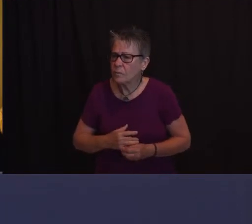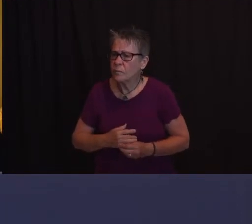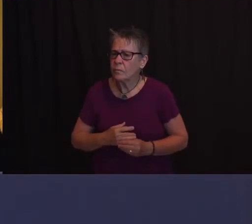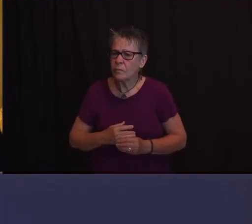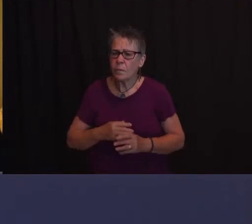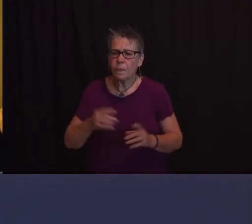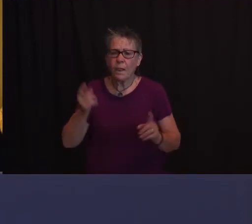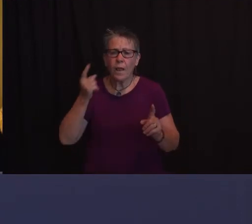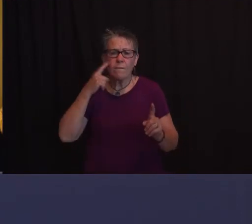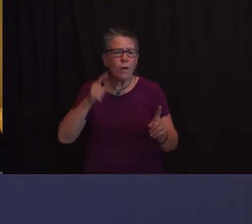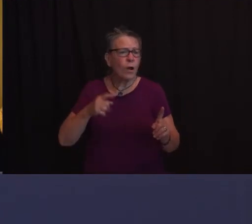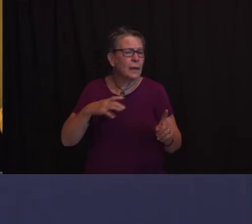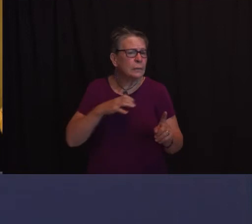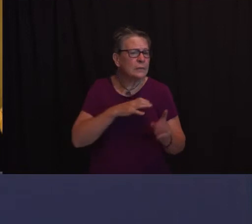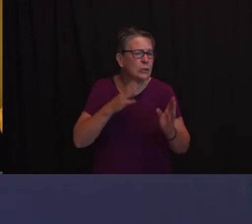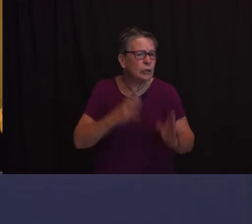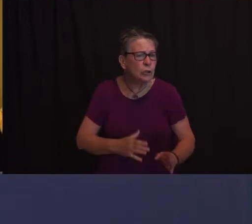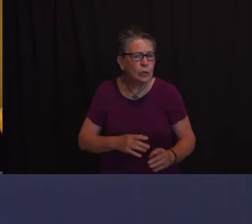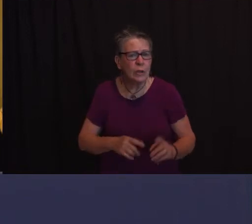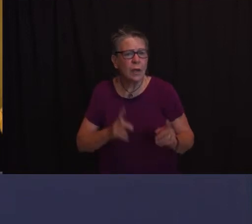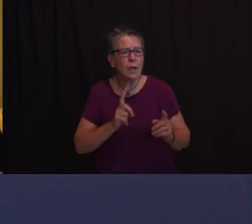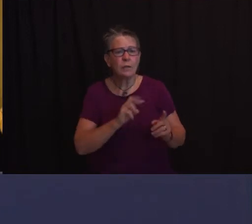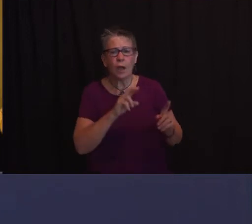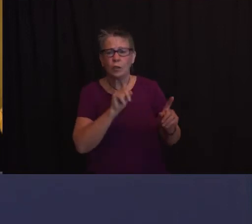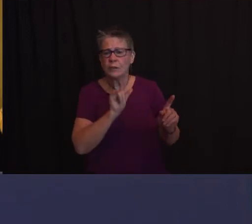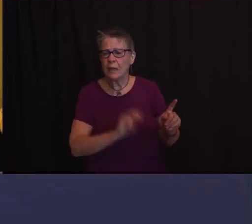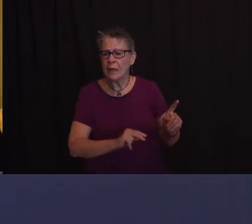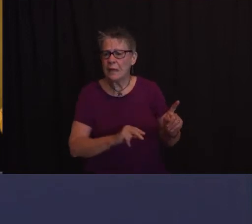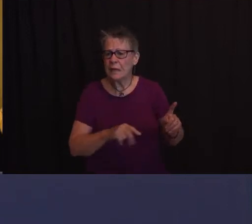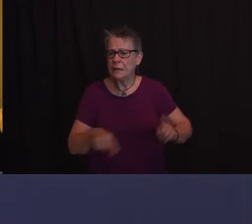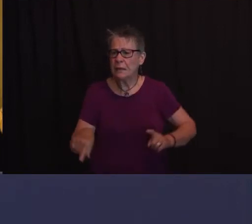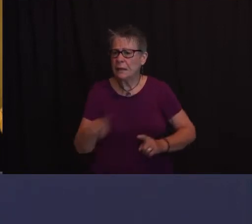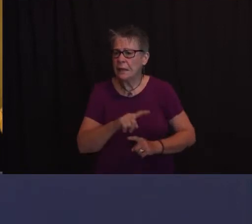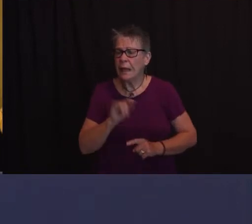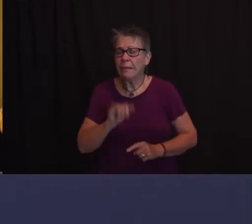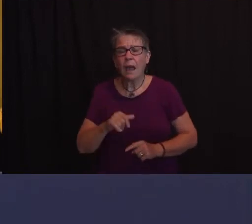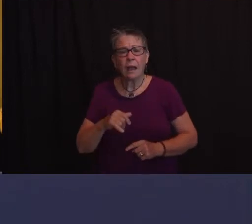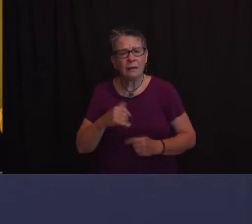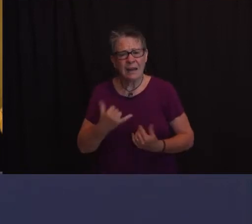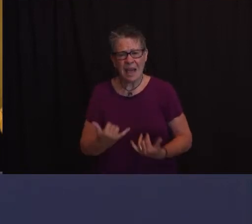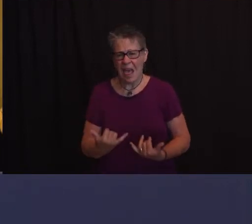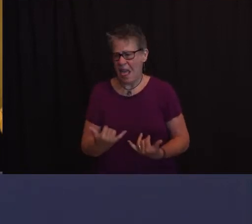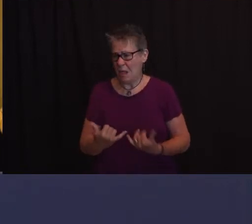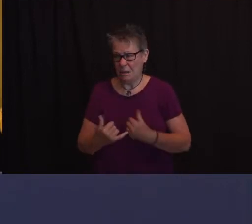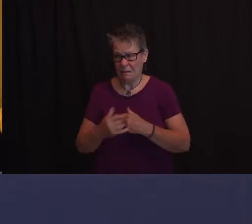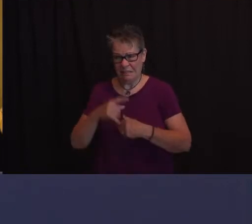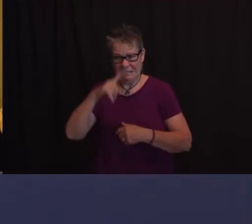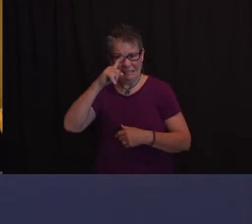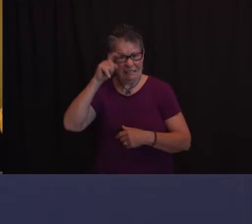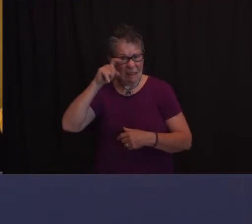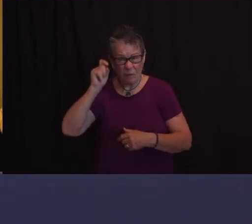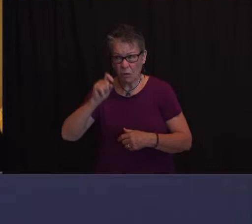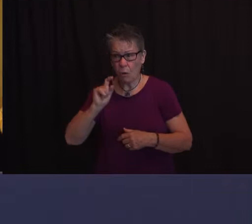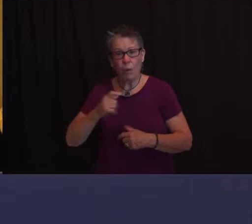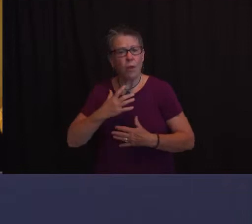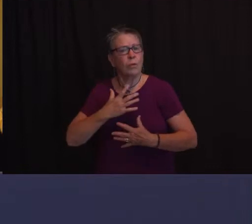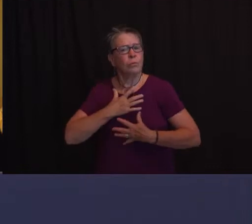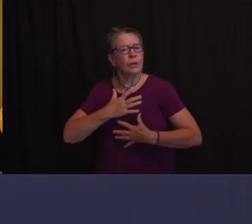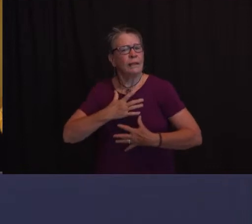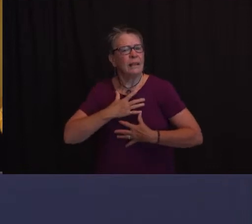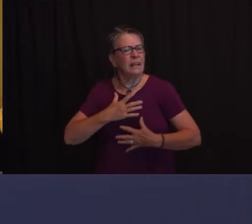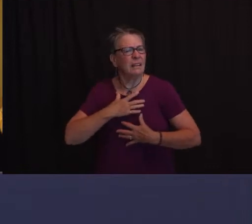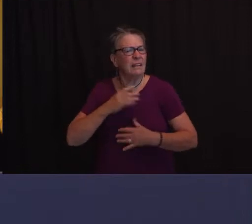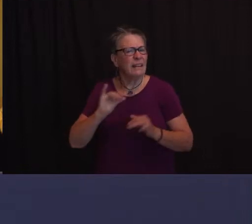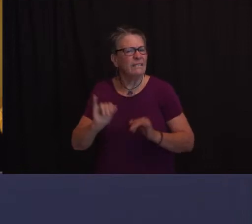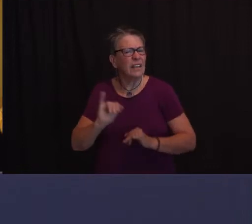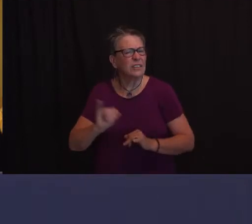viruses this summer? Are they higher than what you'd expect, and what could be responsible for the increase? And Governor, more beach towns are putting in curfews